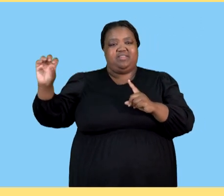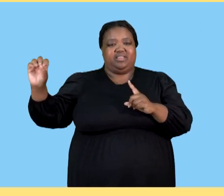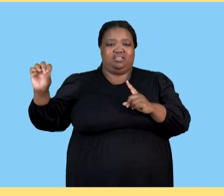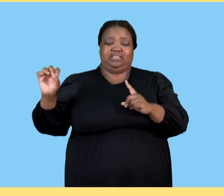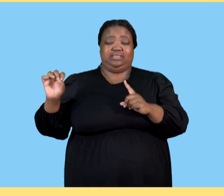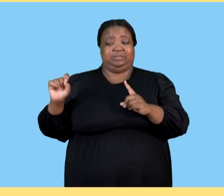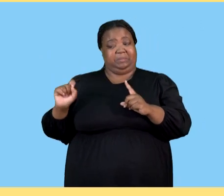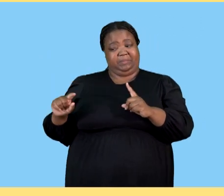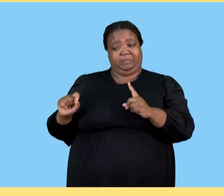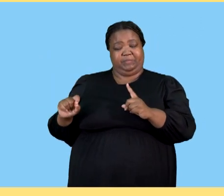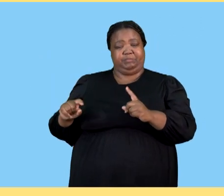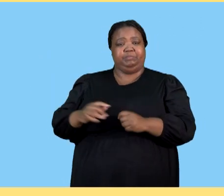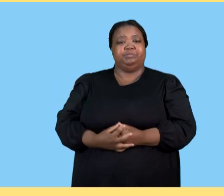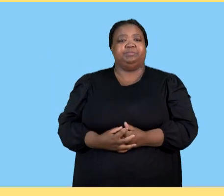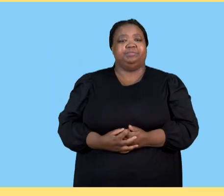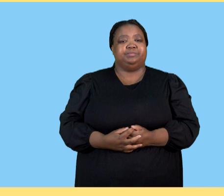4,500, which is this one,